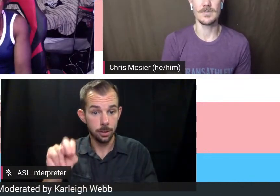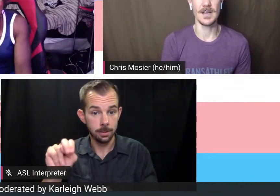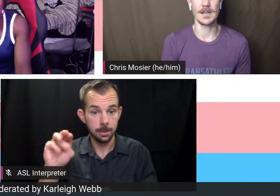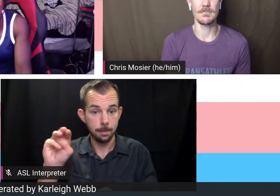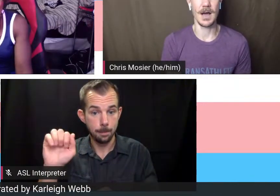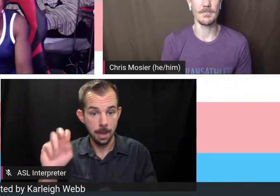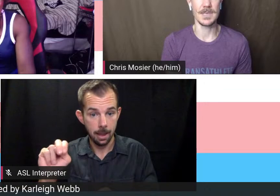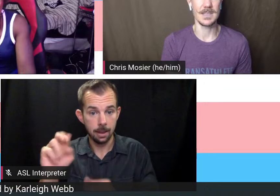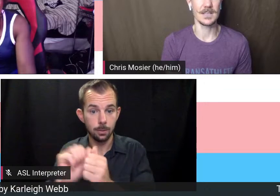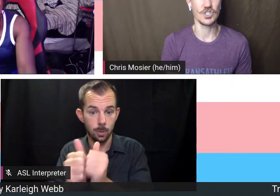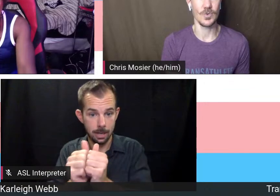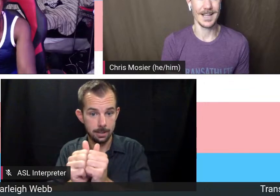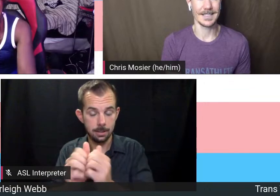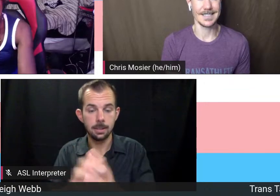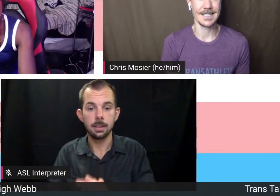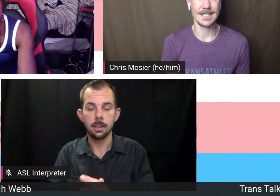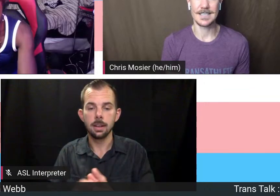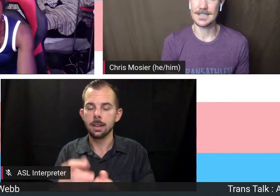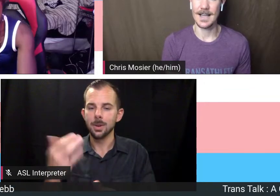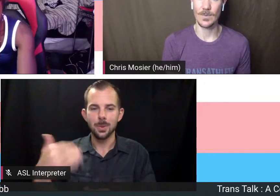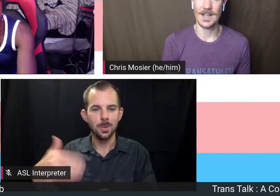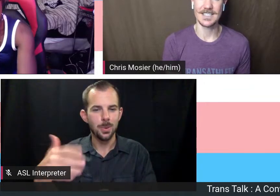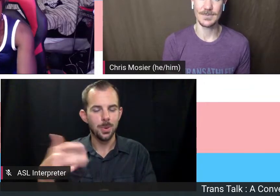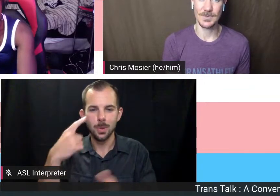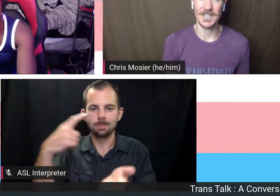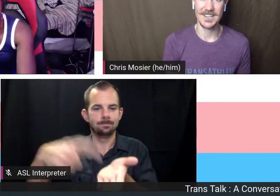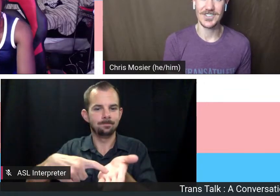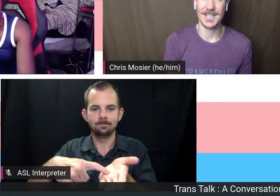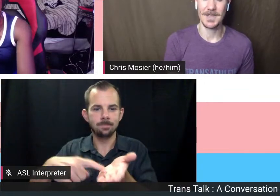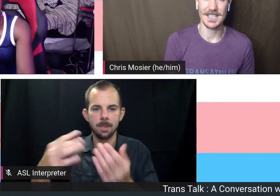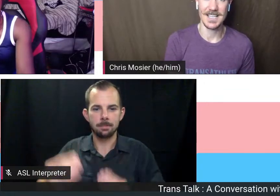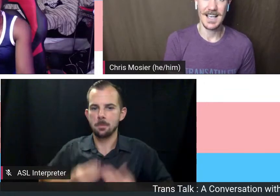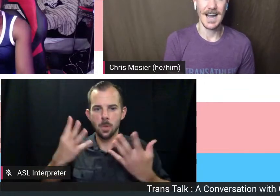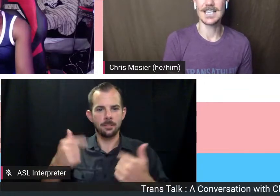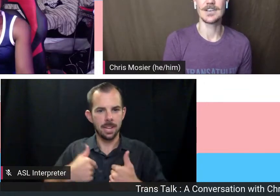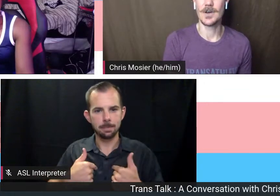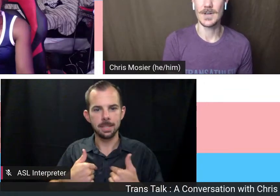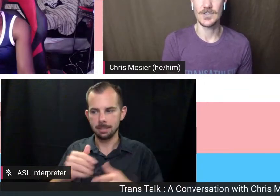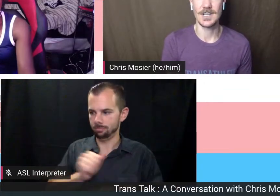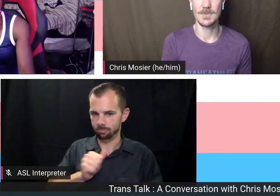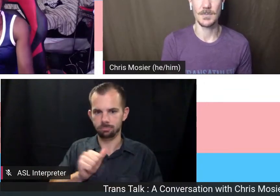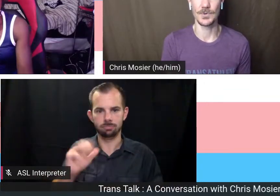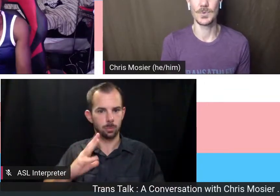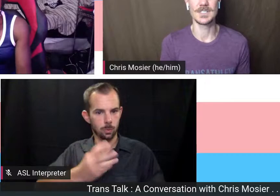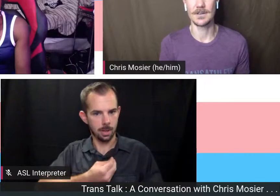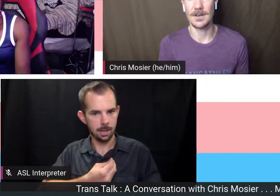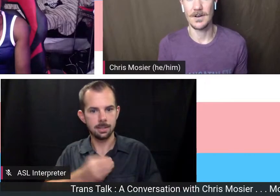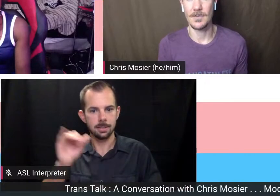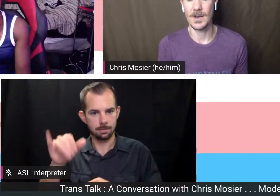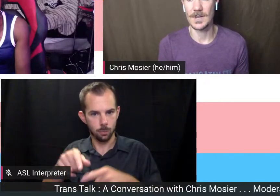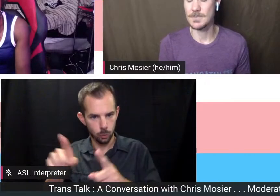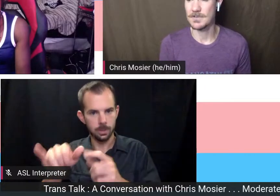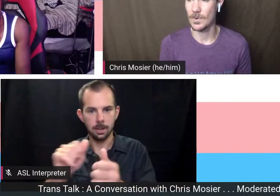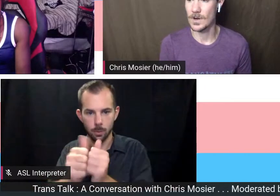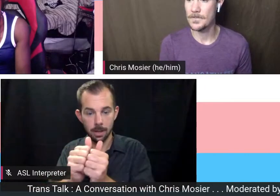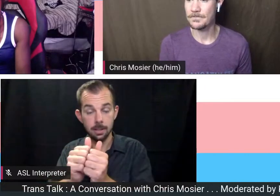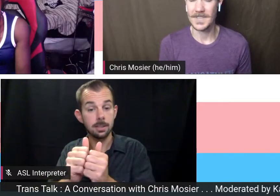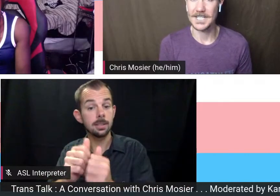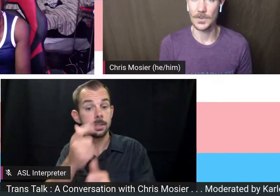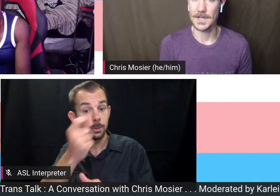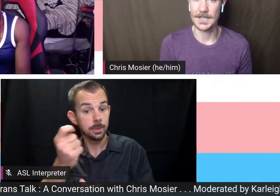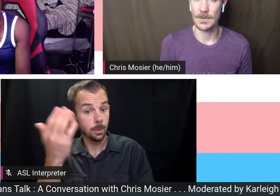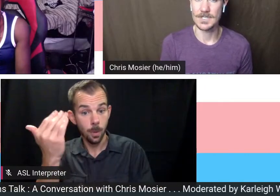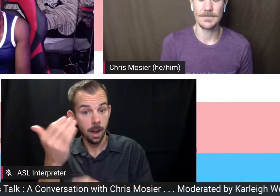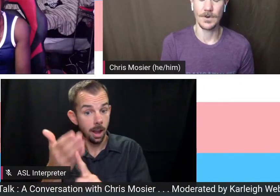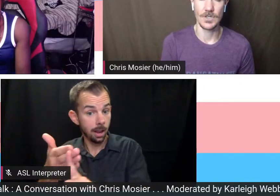so motivated by being trans in that race. It was really interesting because I didn't know any trans people who had done an Ironman race before.